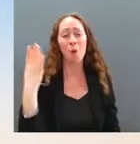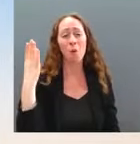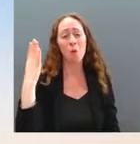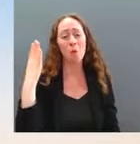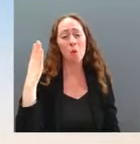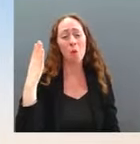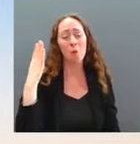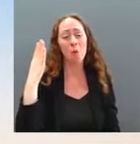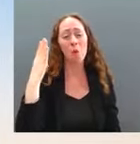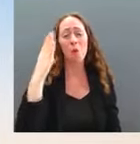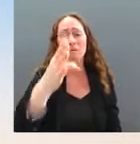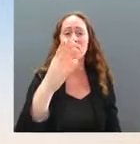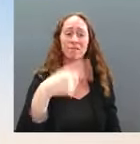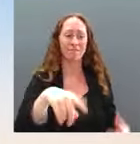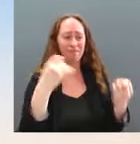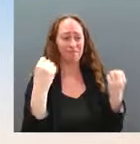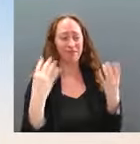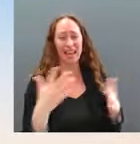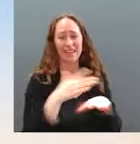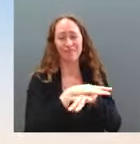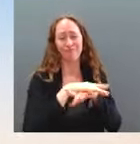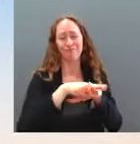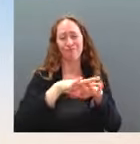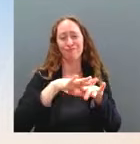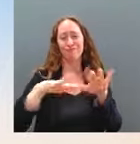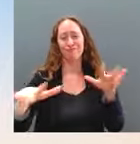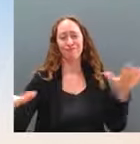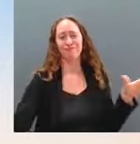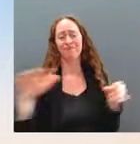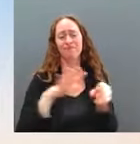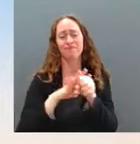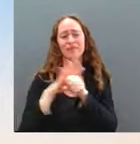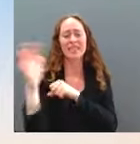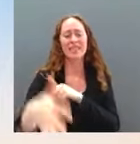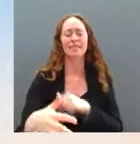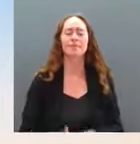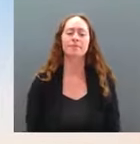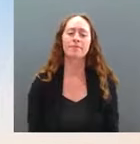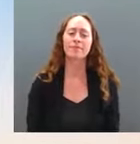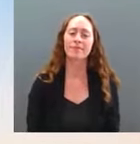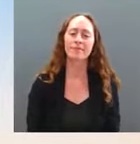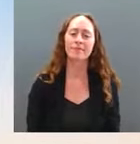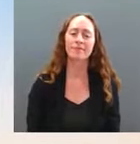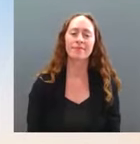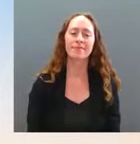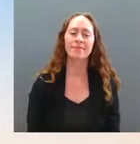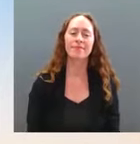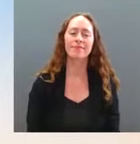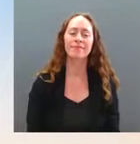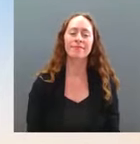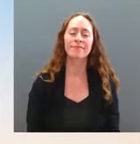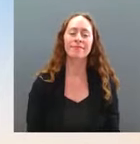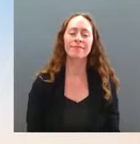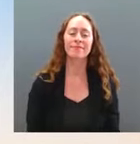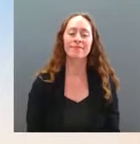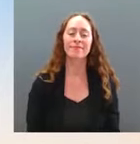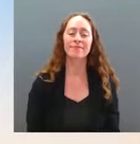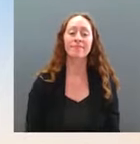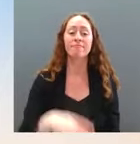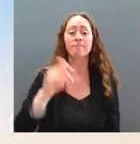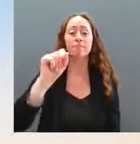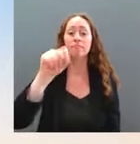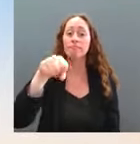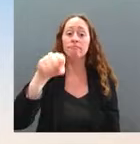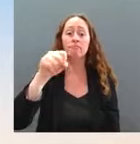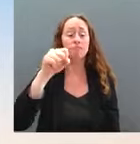leaders request a range of assistance. They often provide us lists. We go through that list. We determine what we can provide. We provide a vast,